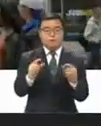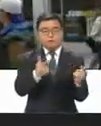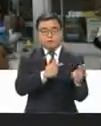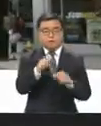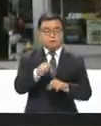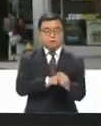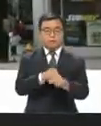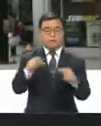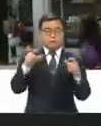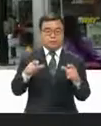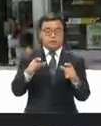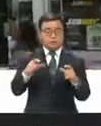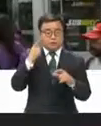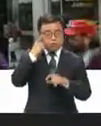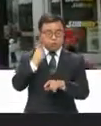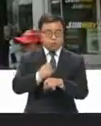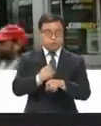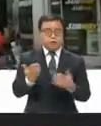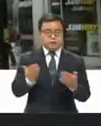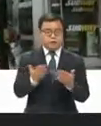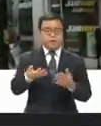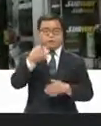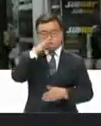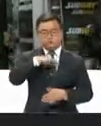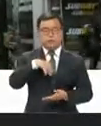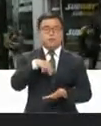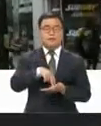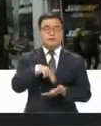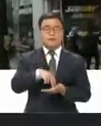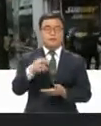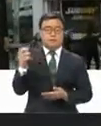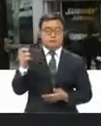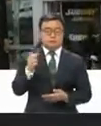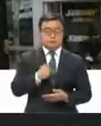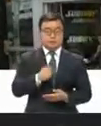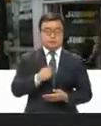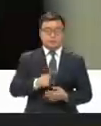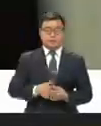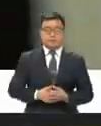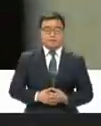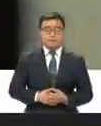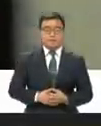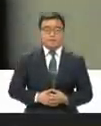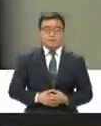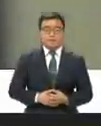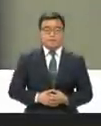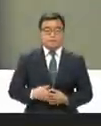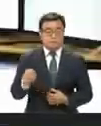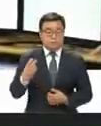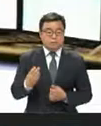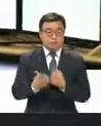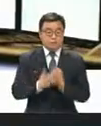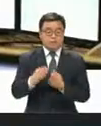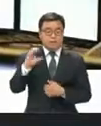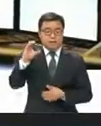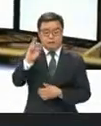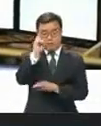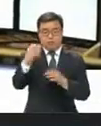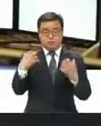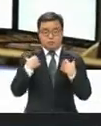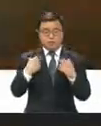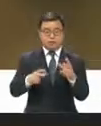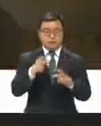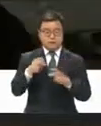do certain type of research, how to manage the city grid. So Canadian government and industry